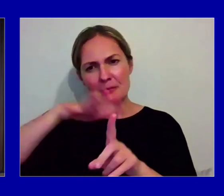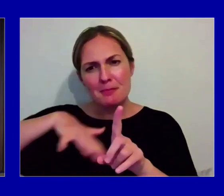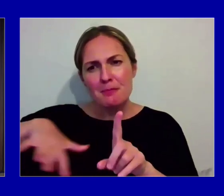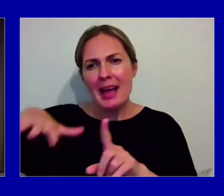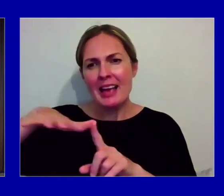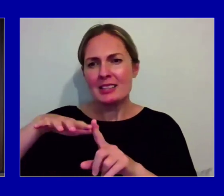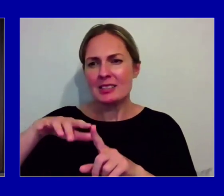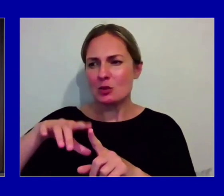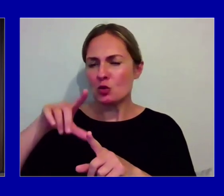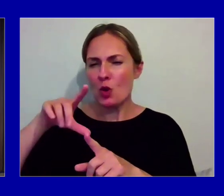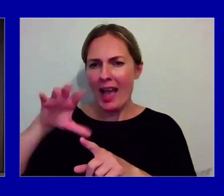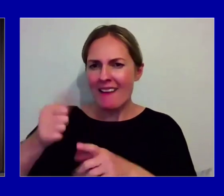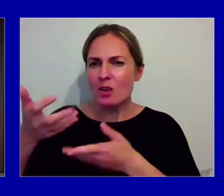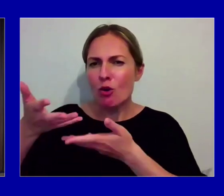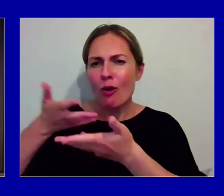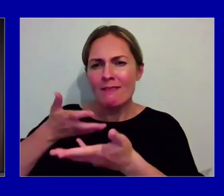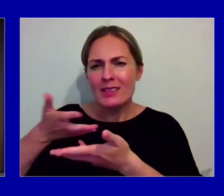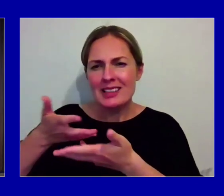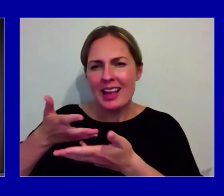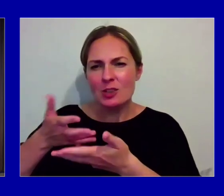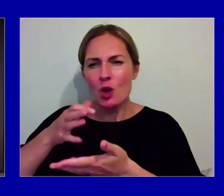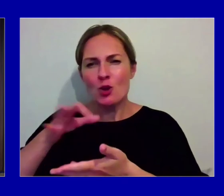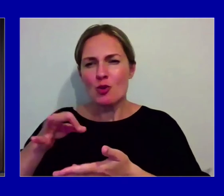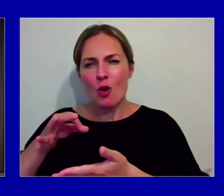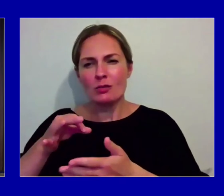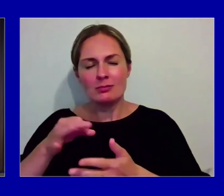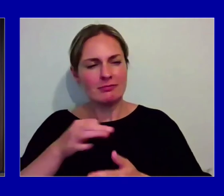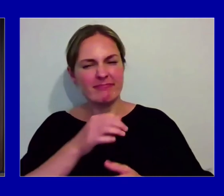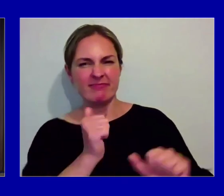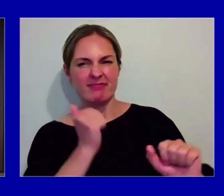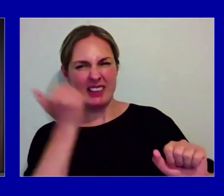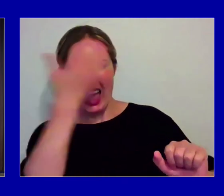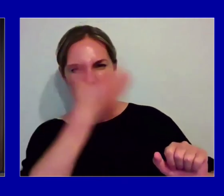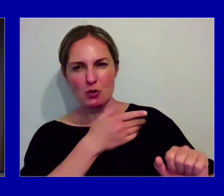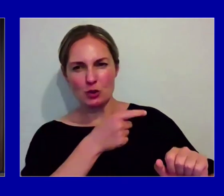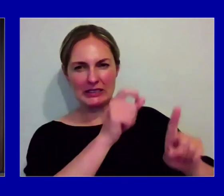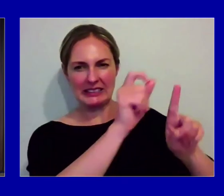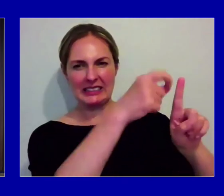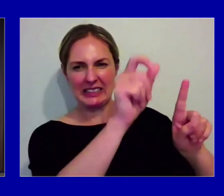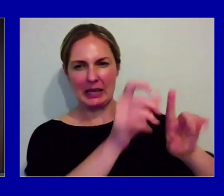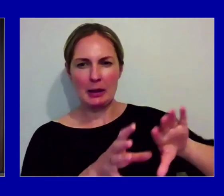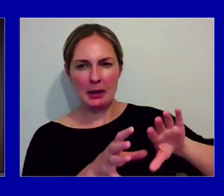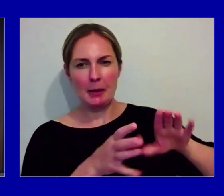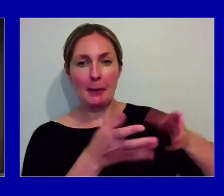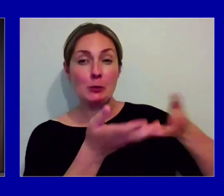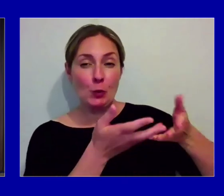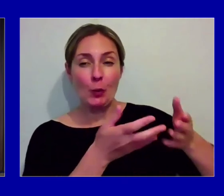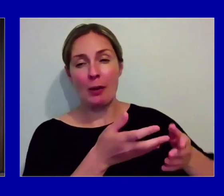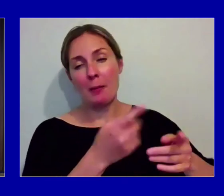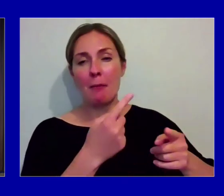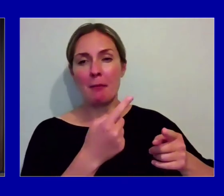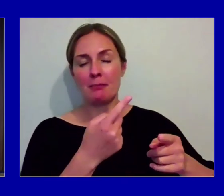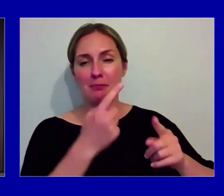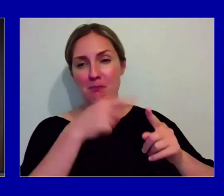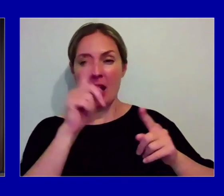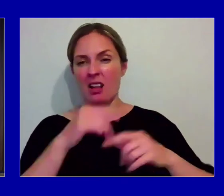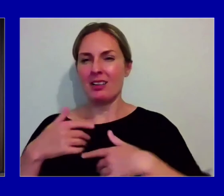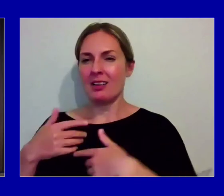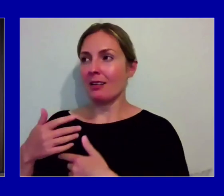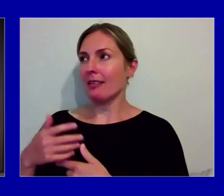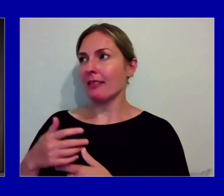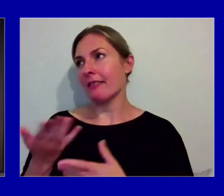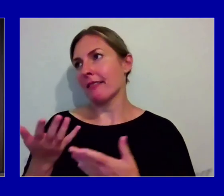that we can't be boxed into a corner and tick a box type of thing, that true engagement and true reconciliation, if that's